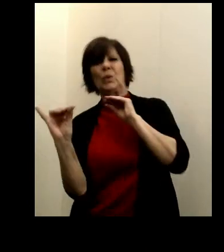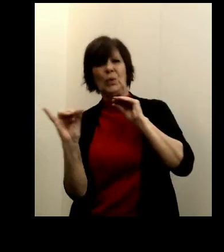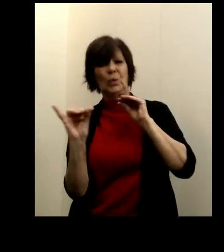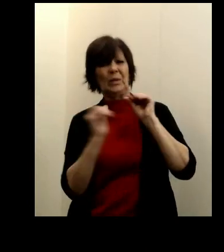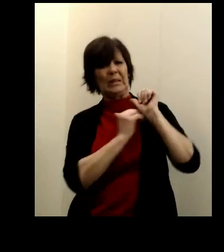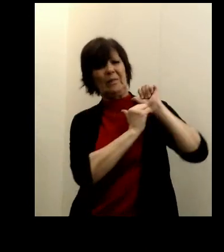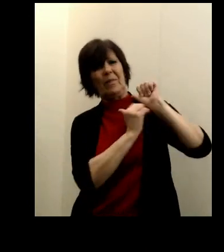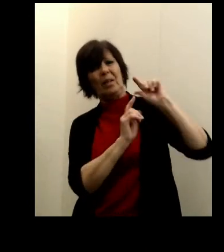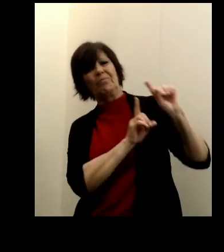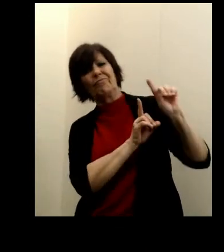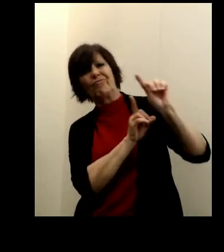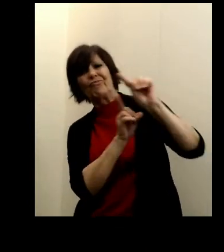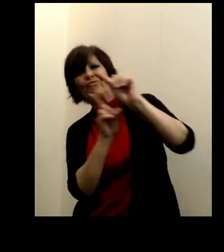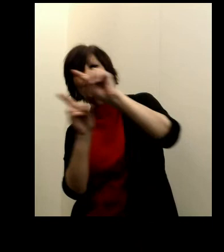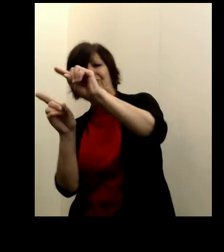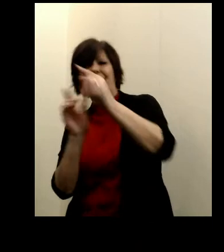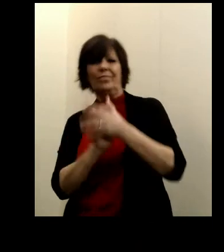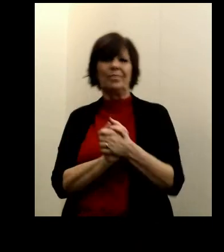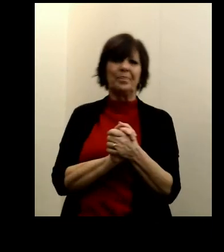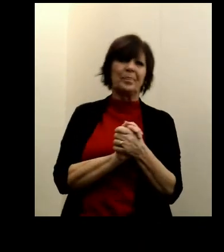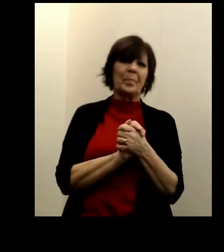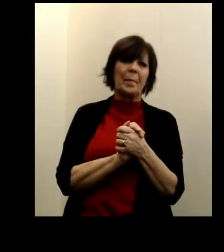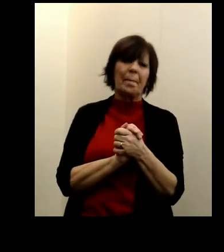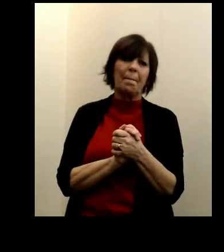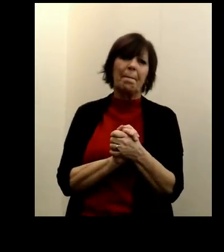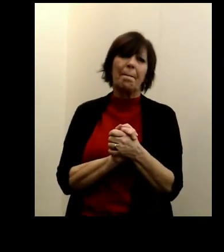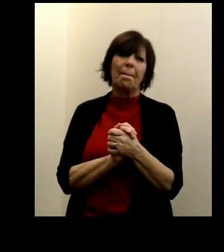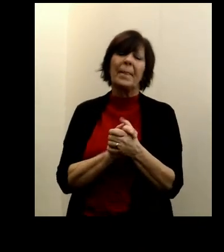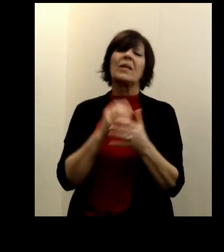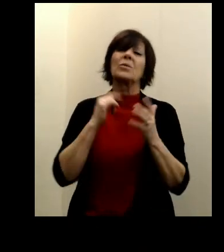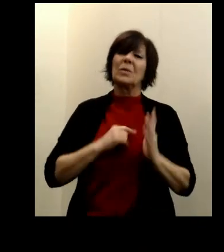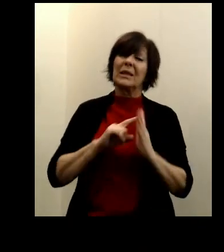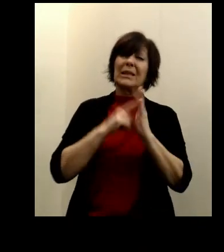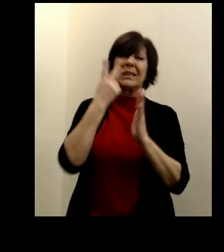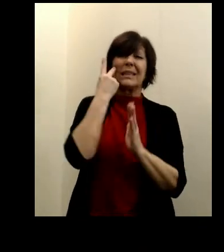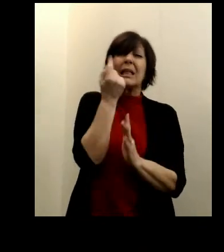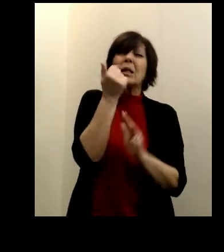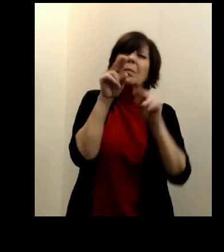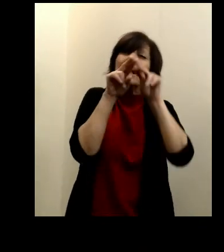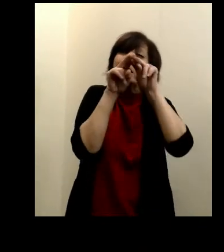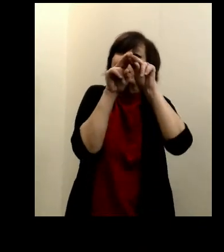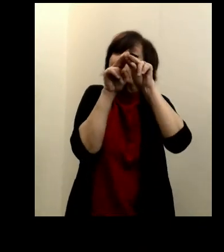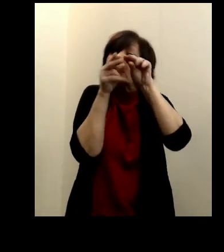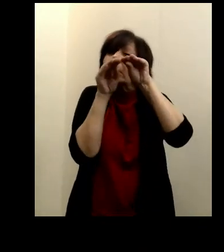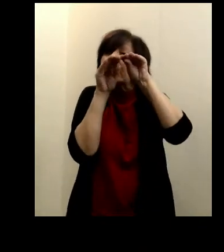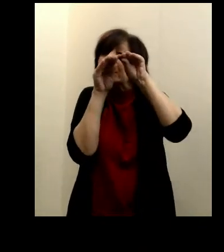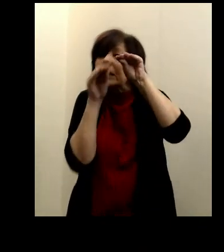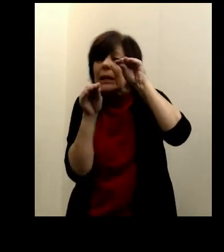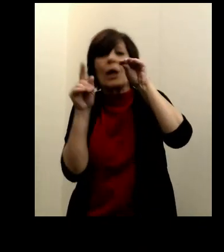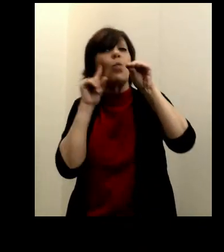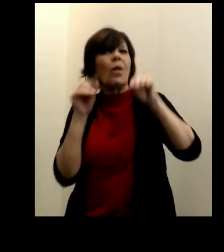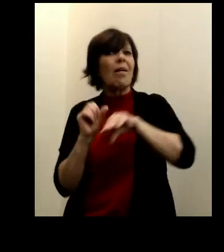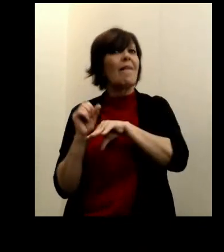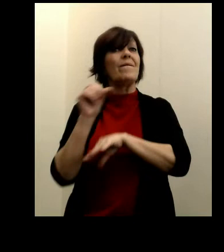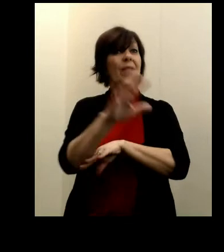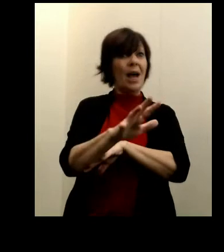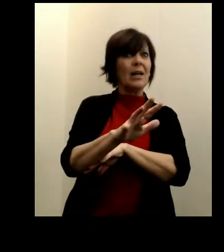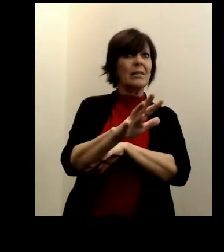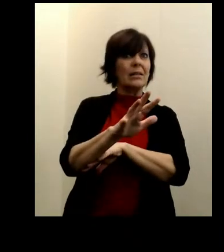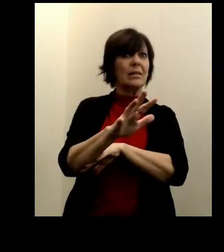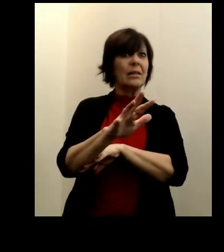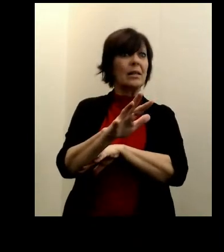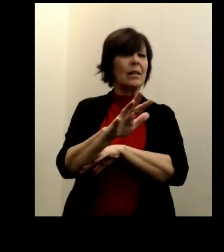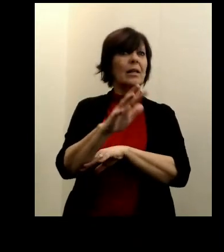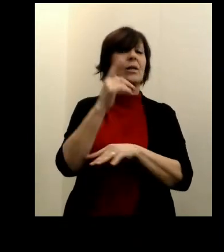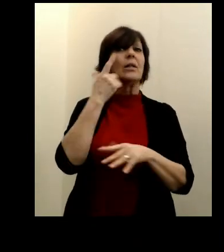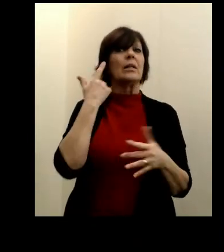COVID-19 in the community actually flattens out and even starts to decrease, that will affect our hospital census, and we'll